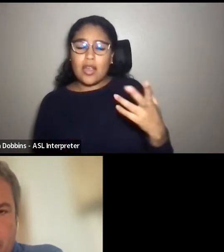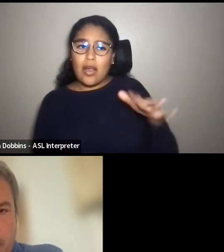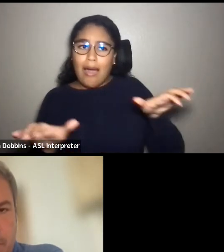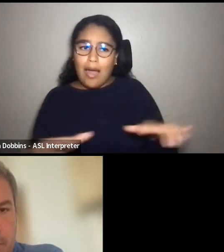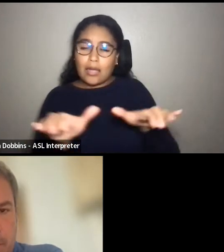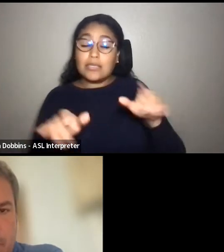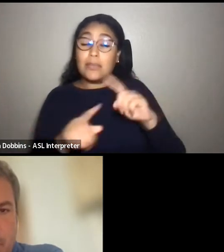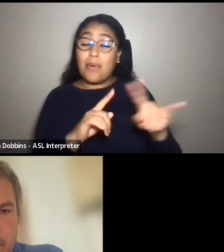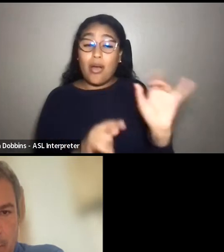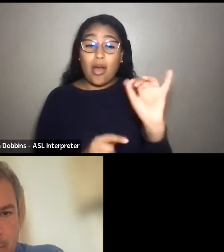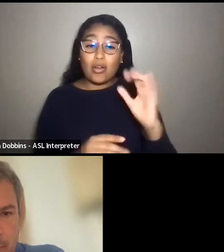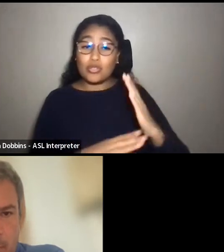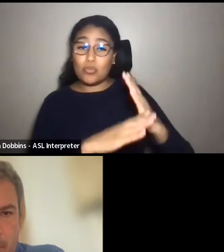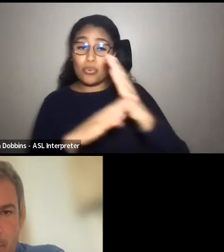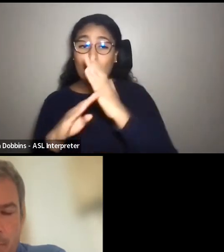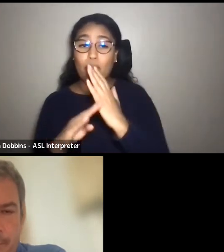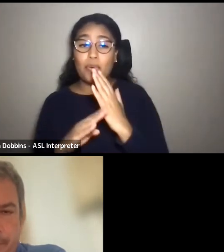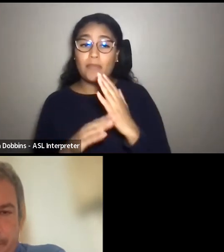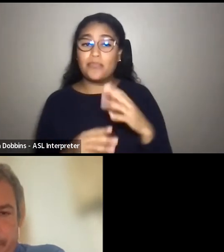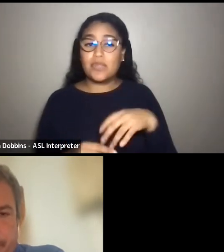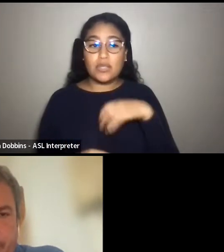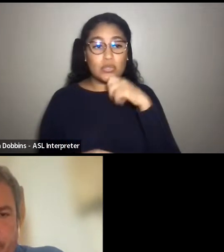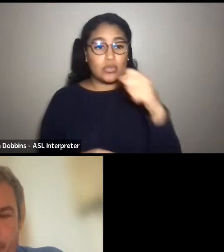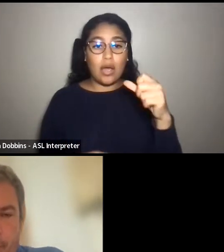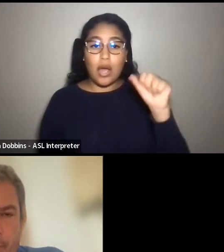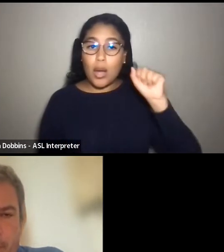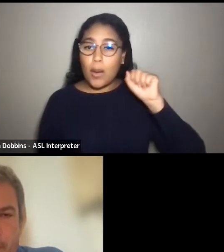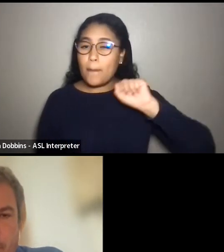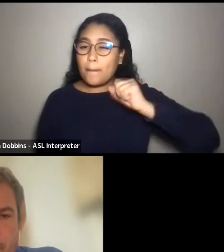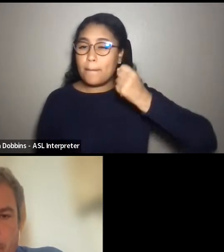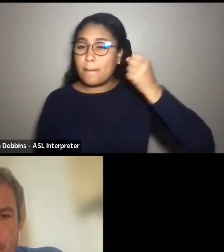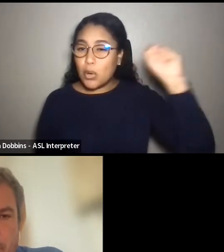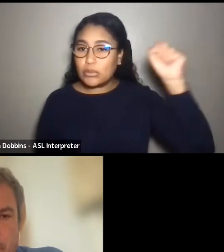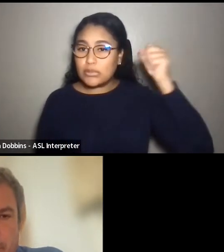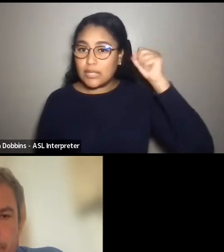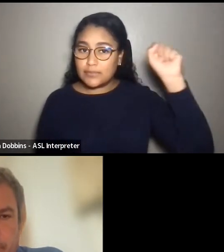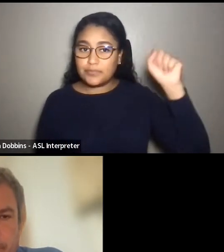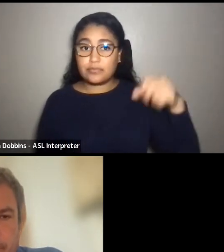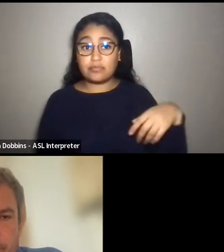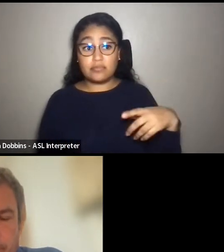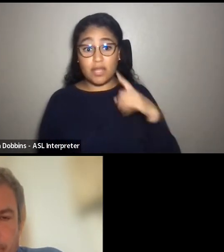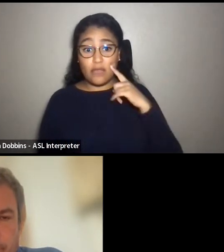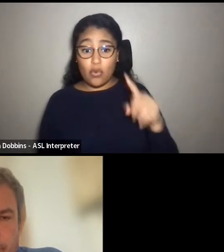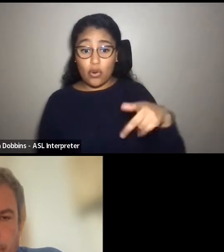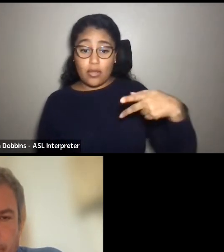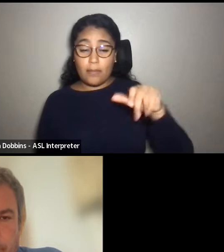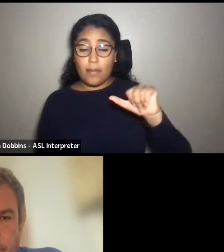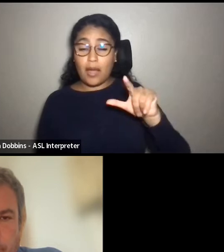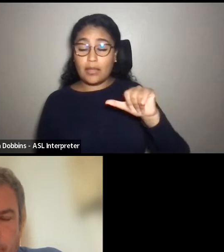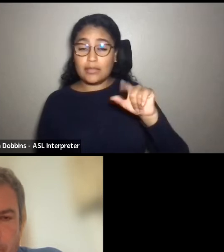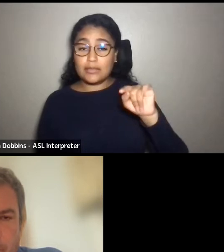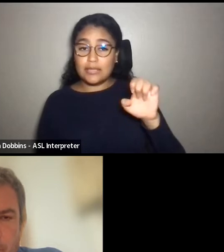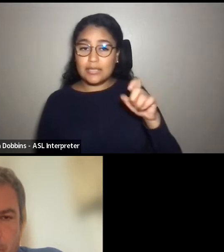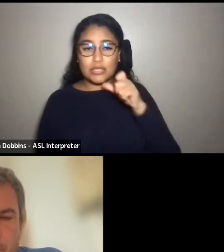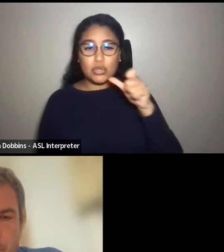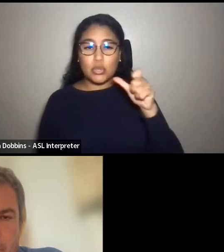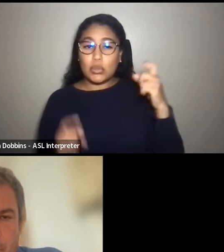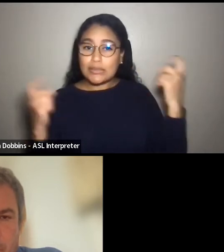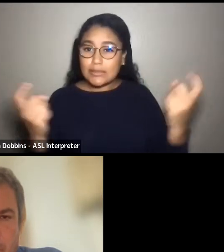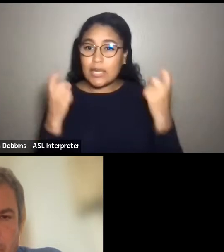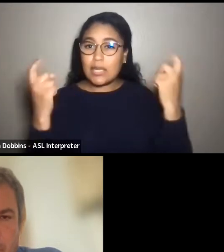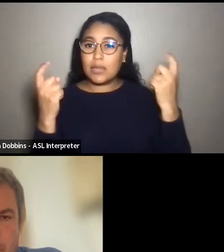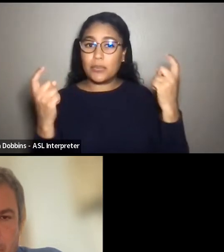to prohibit tomorrow's planned rally by the extreme faction of the Palestinian community to celebrate the massacre of the